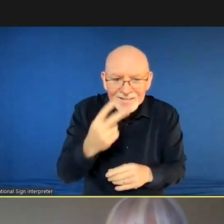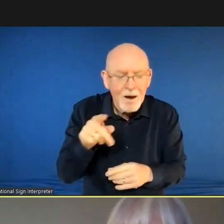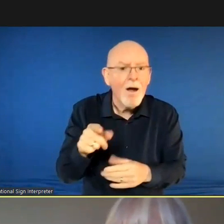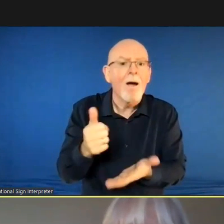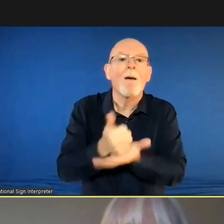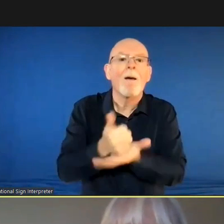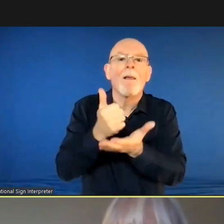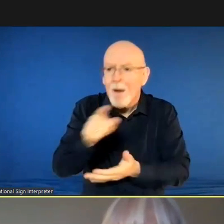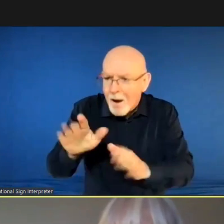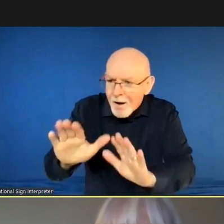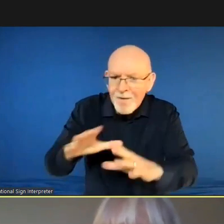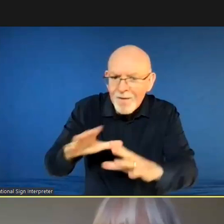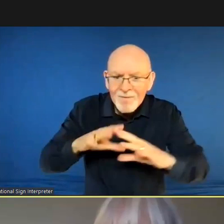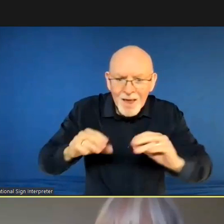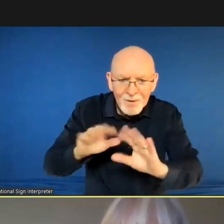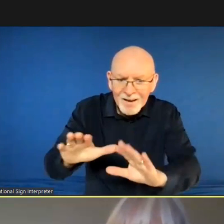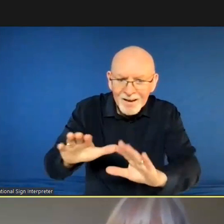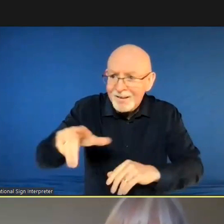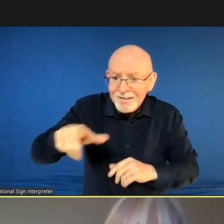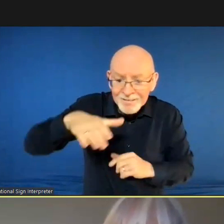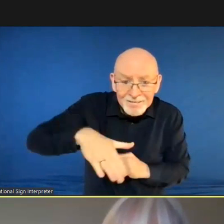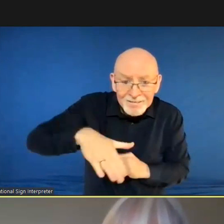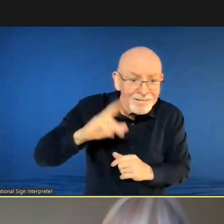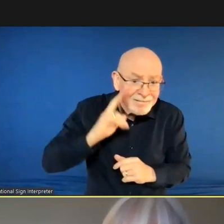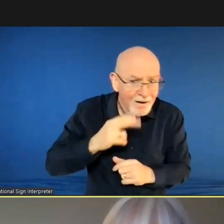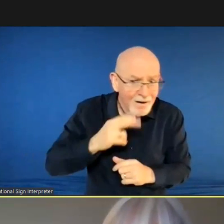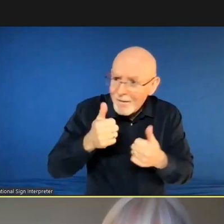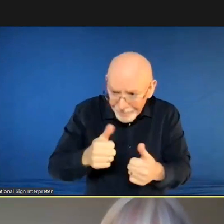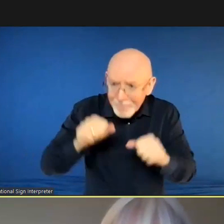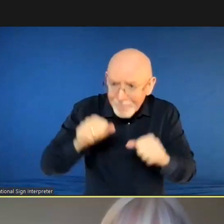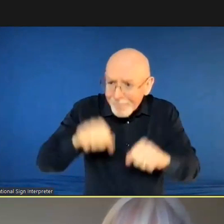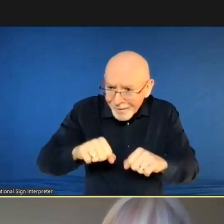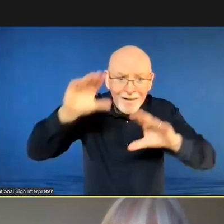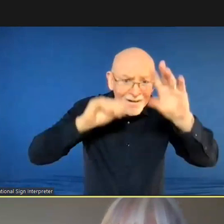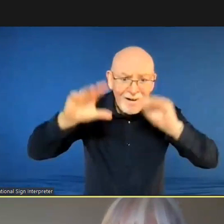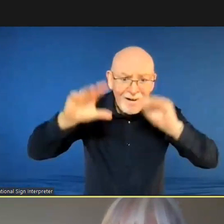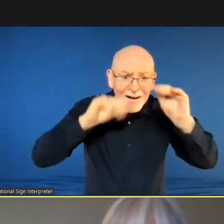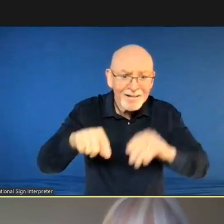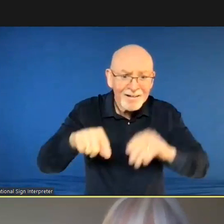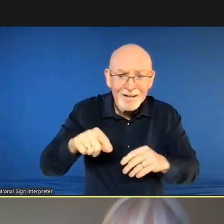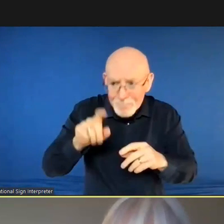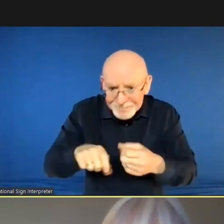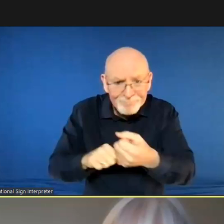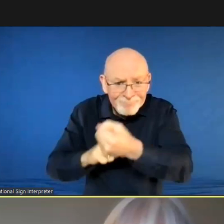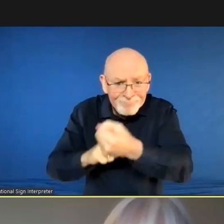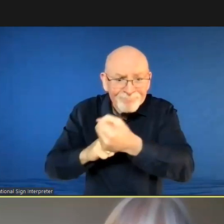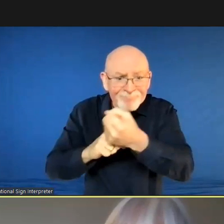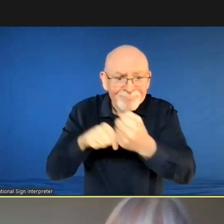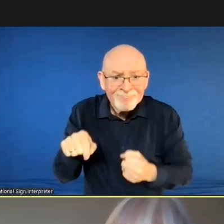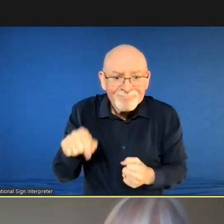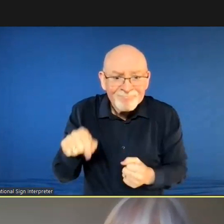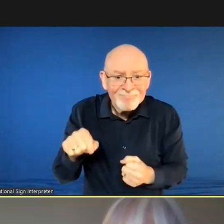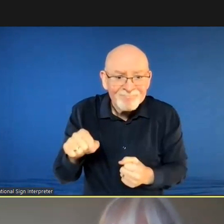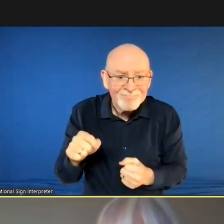and needs support, and that the families can give them support, even though they might not feel as if they can. So we